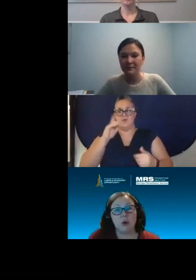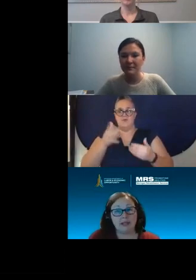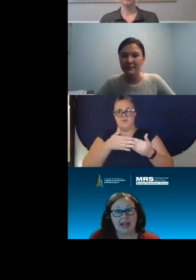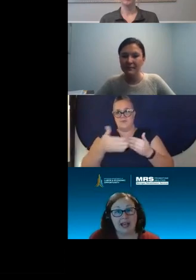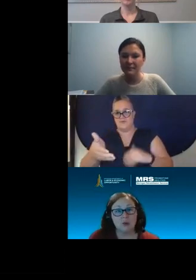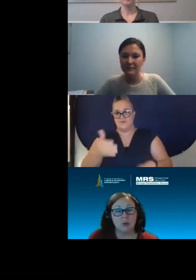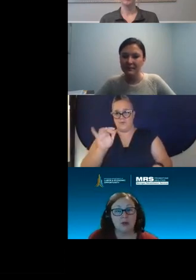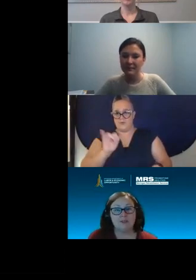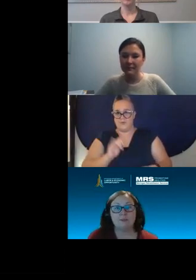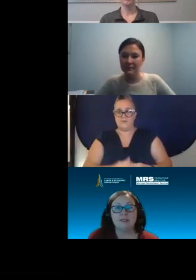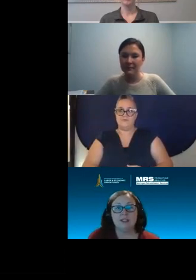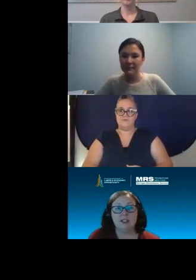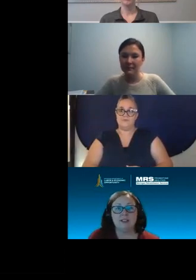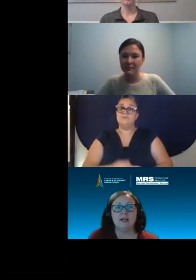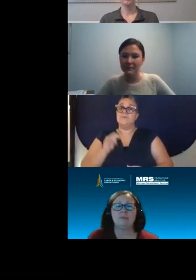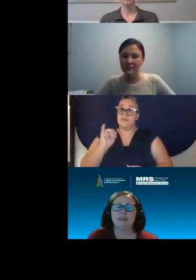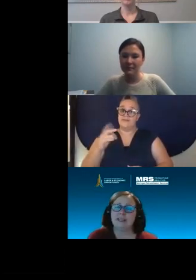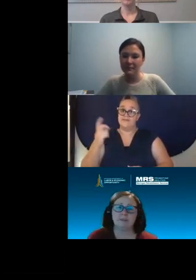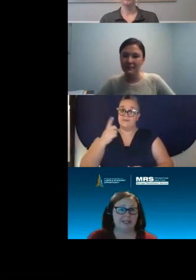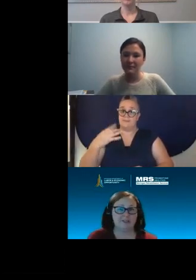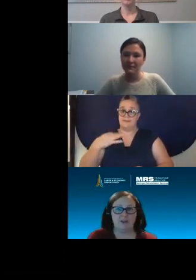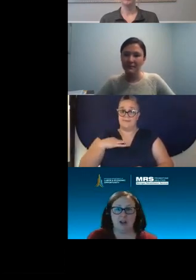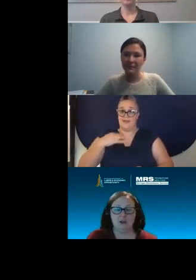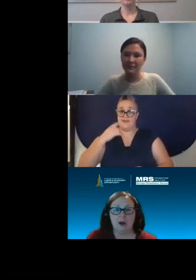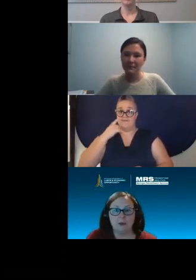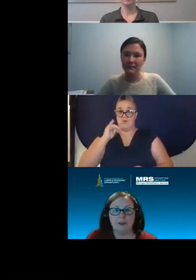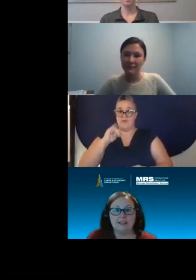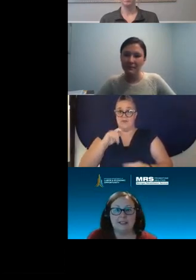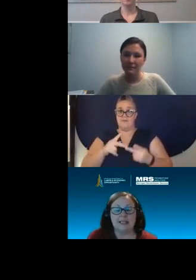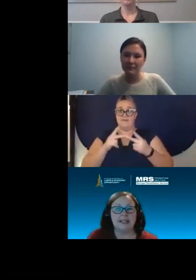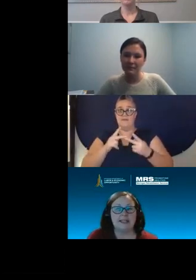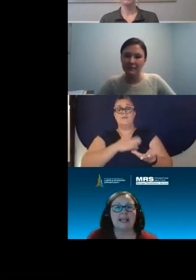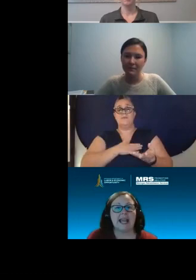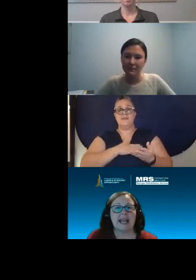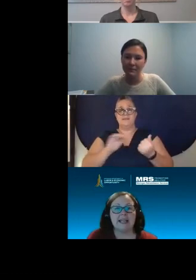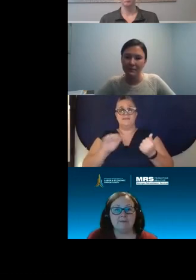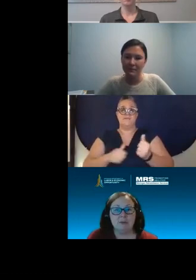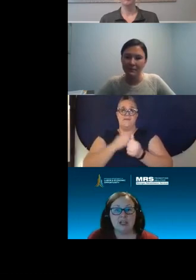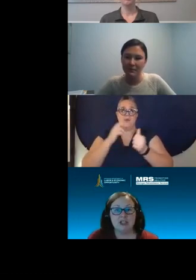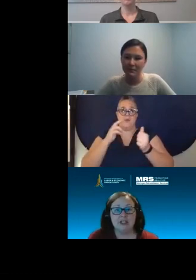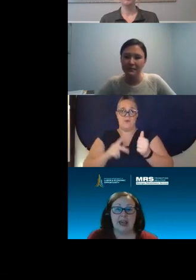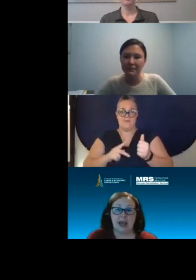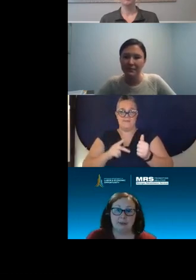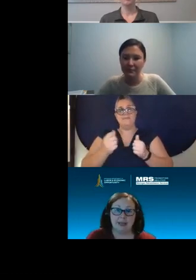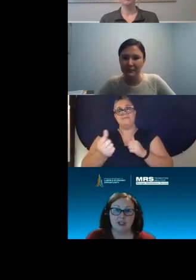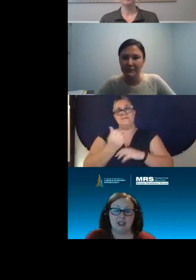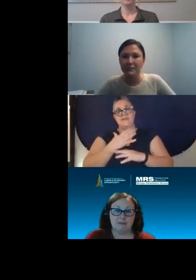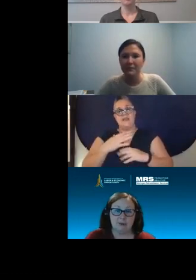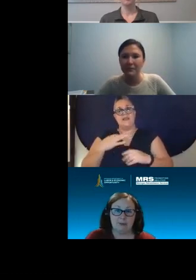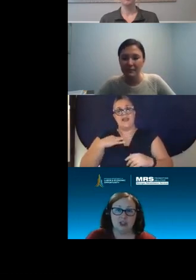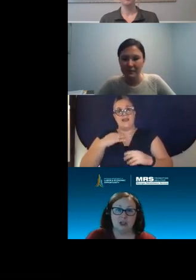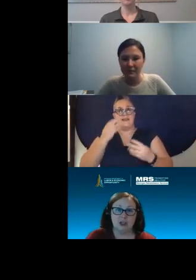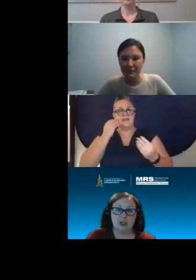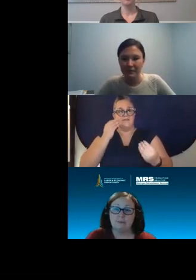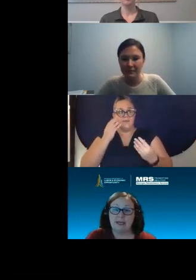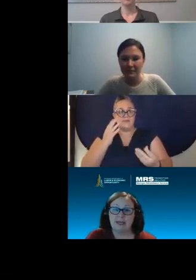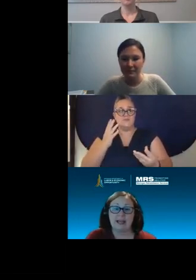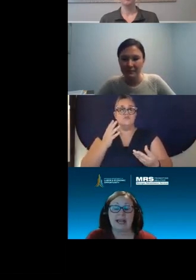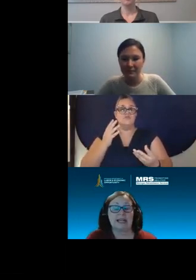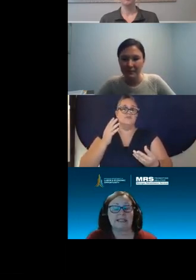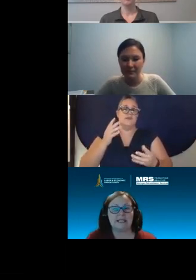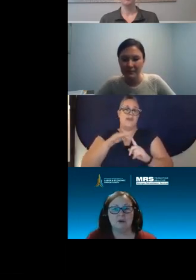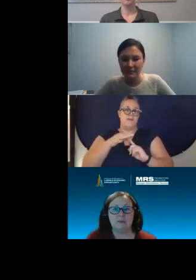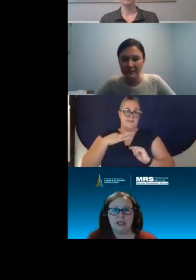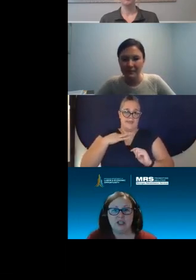who applies to one of these positions, please follow up with us. Send that candidate information and the application information over to me.